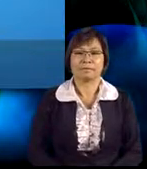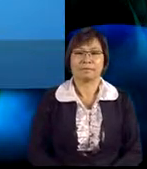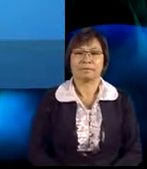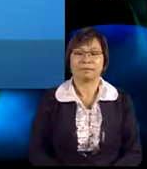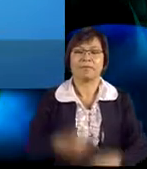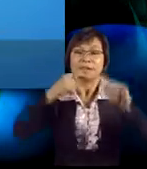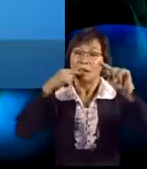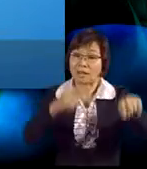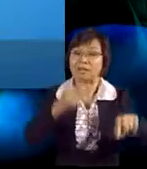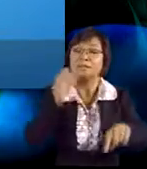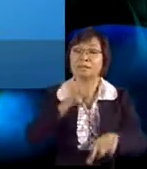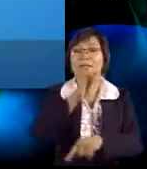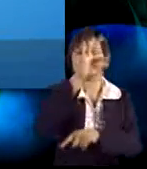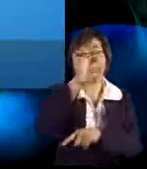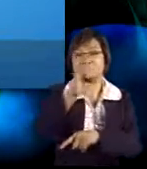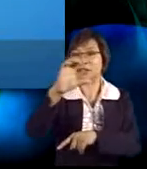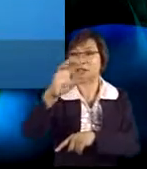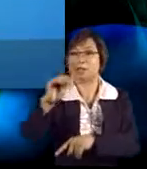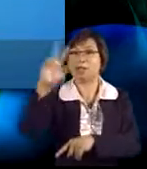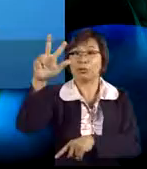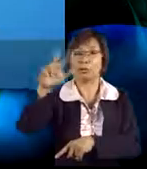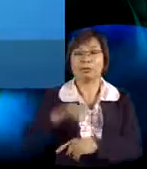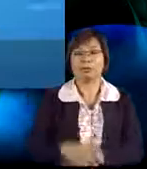The answer is 90 centimeter cube.